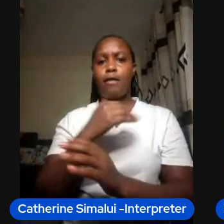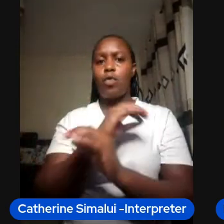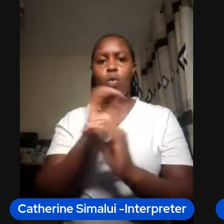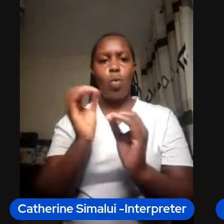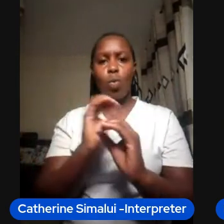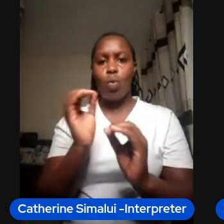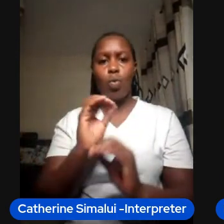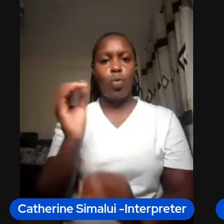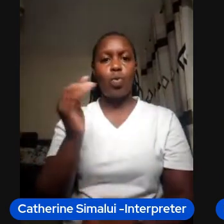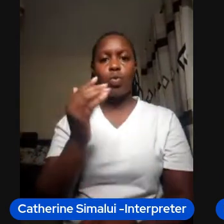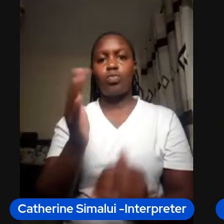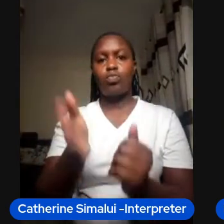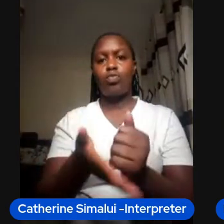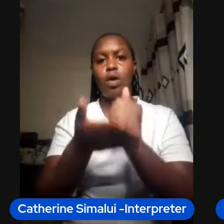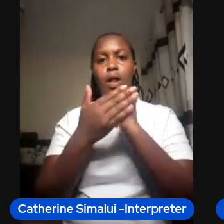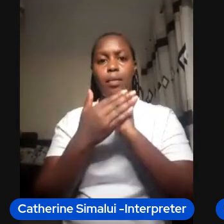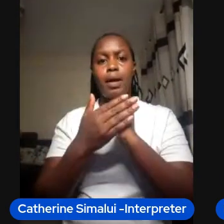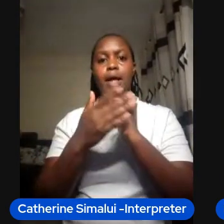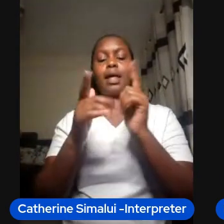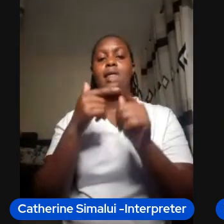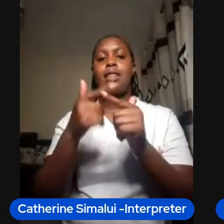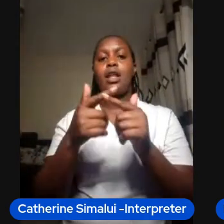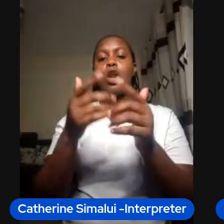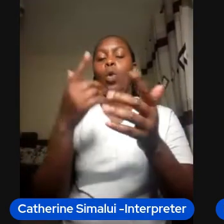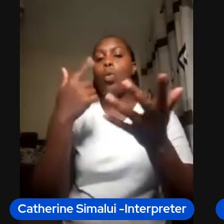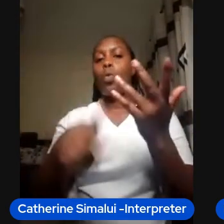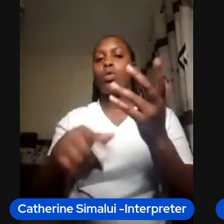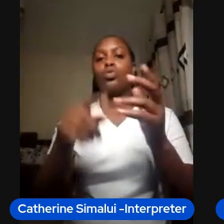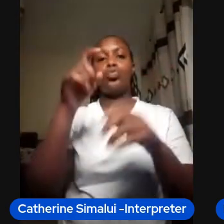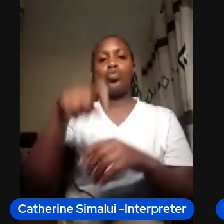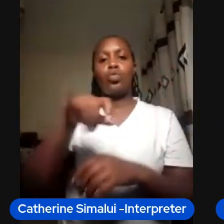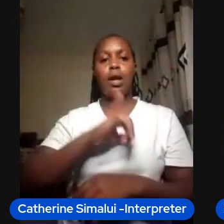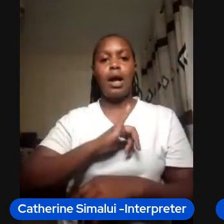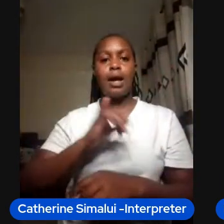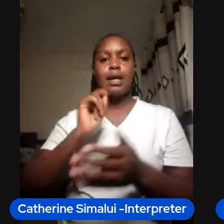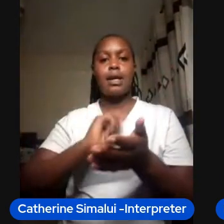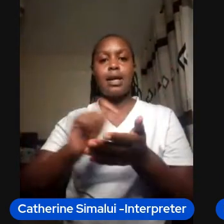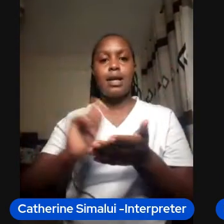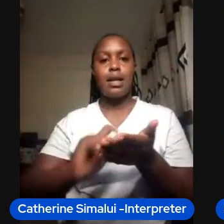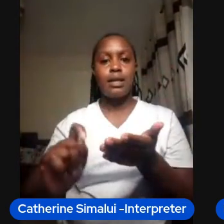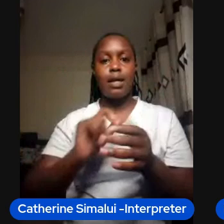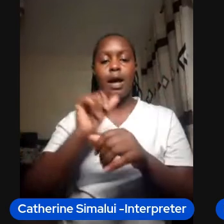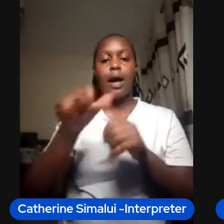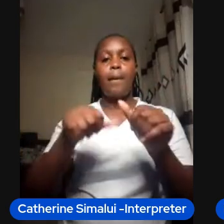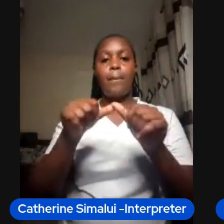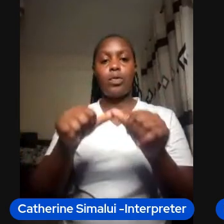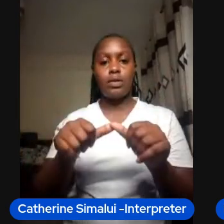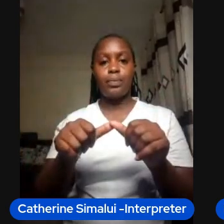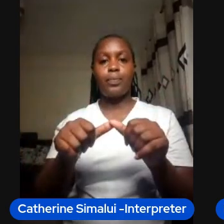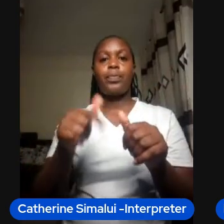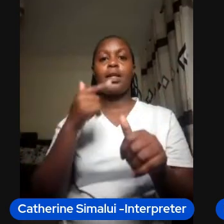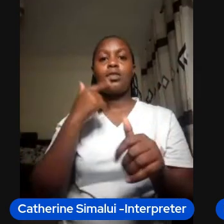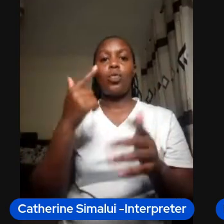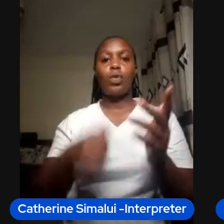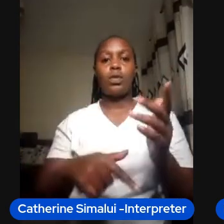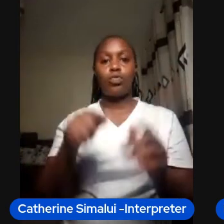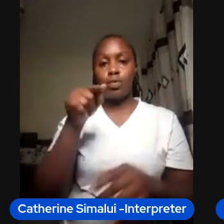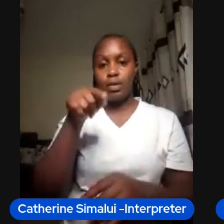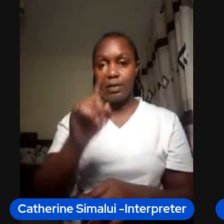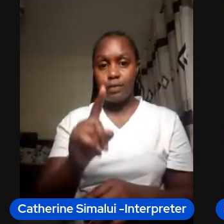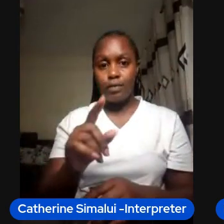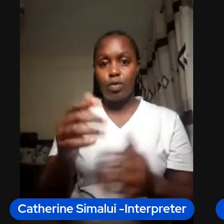to tell. What should I write about? I'll just say that you are not in the moment. That's why you're